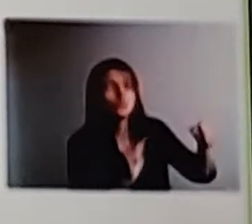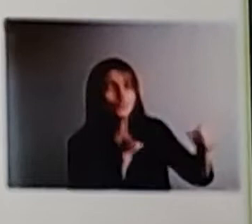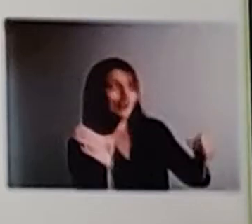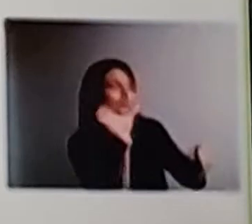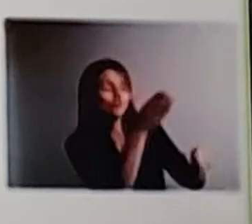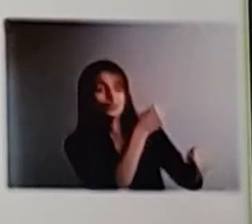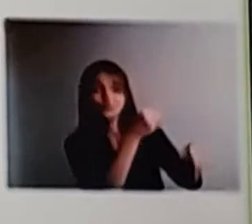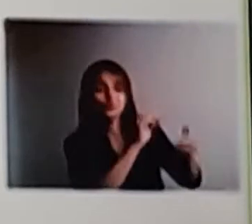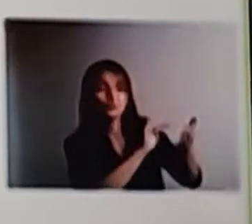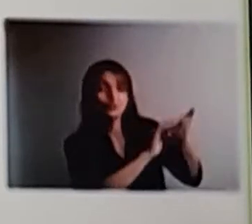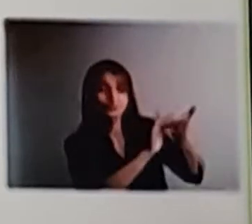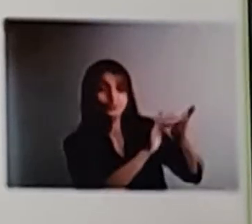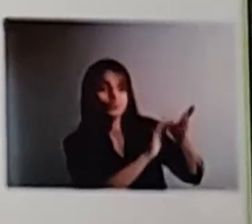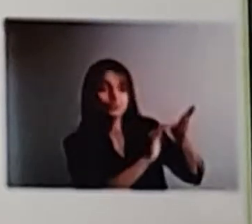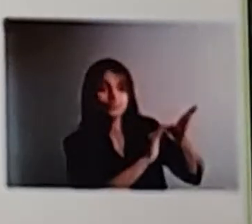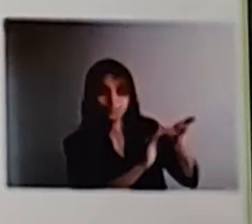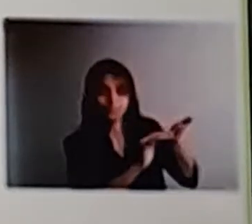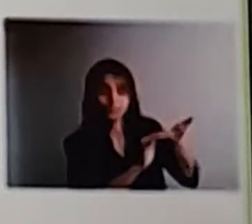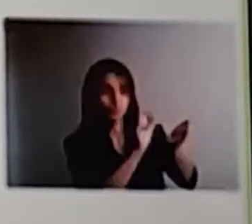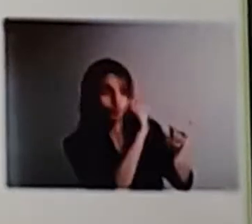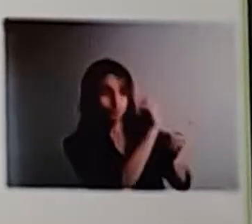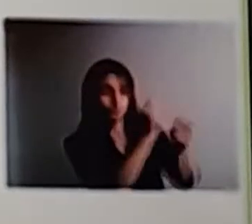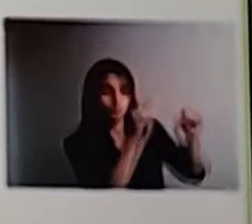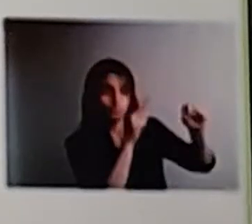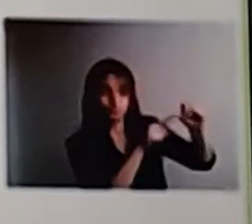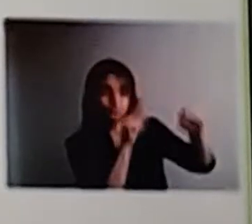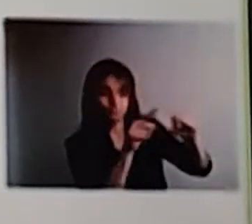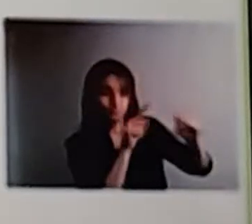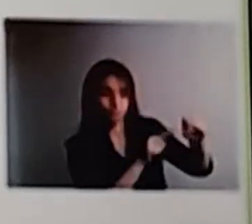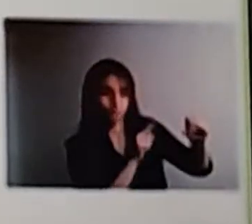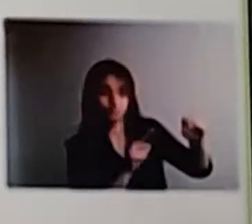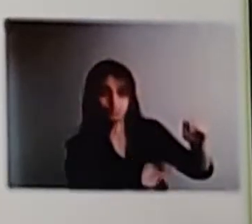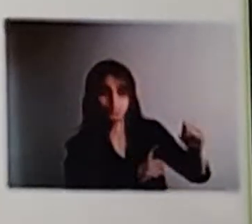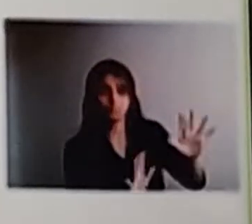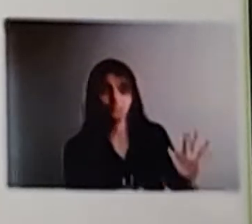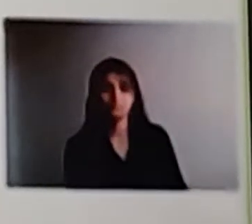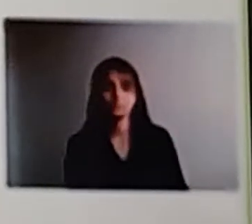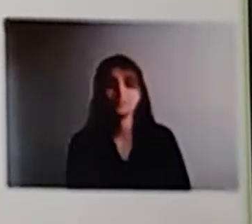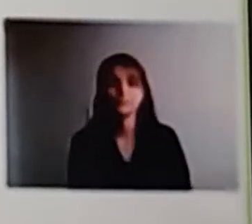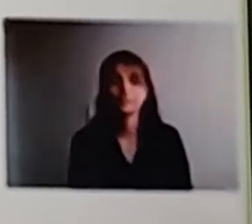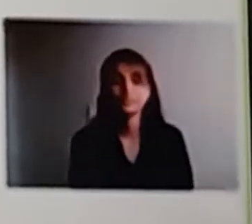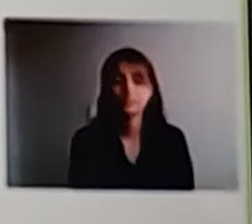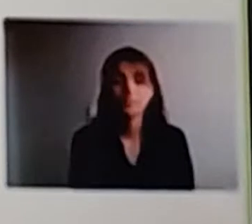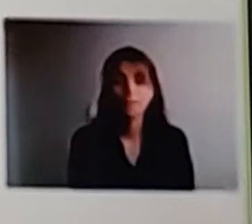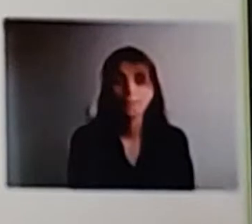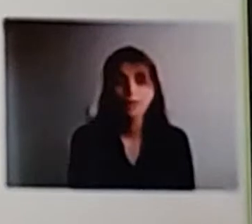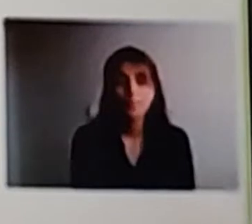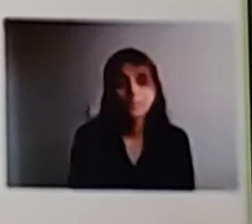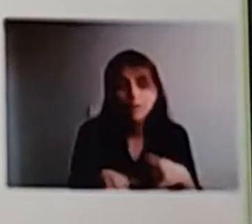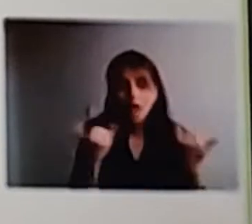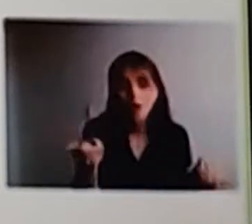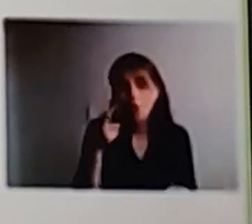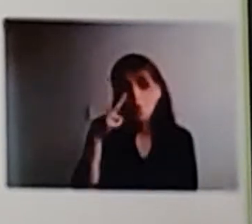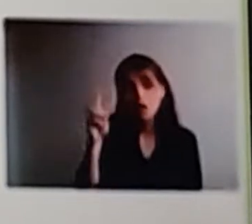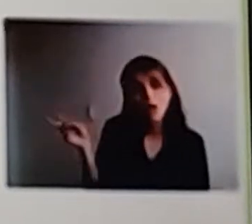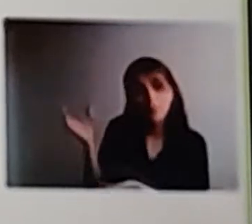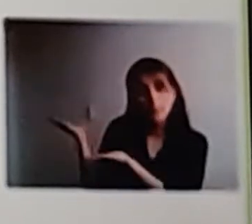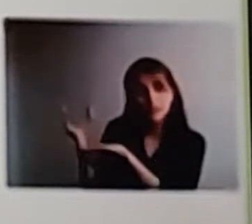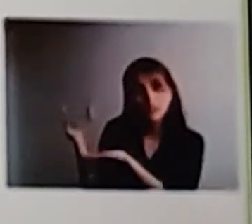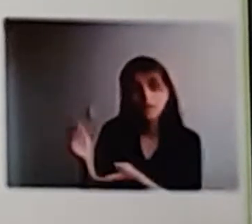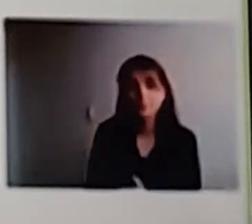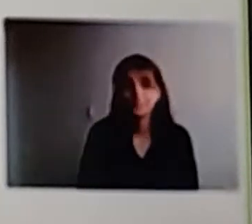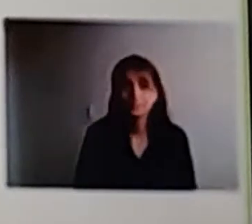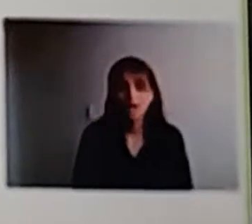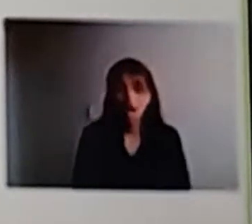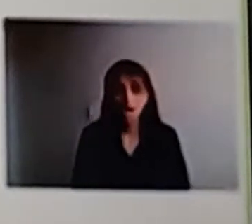Now we go to the emergency. Emergency is very important for everybody that knows that there